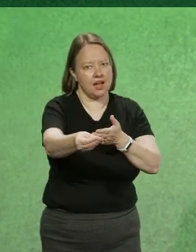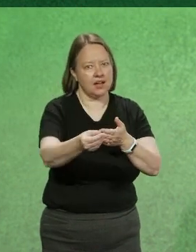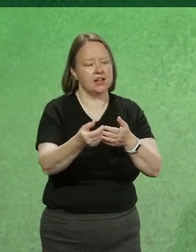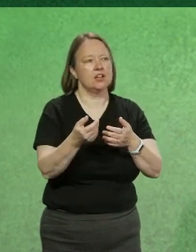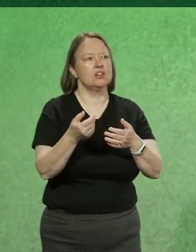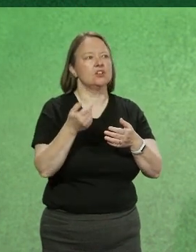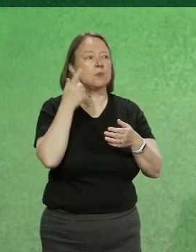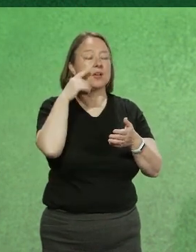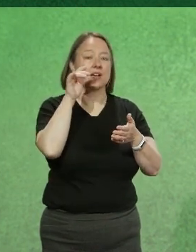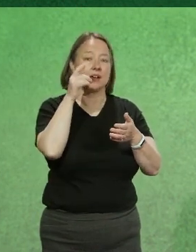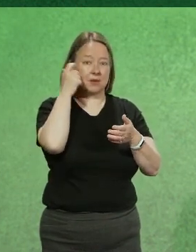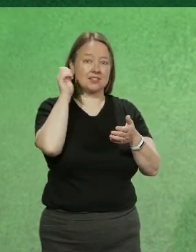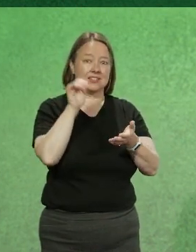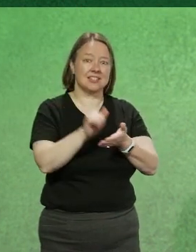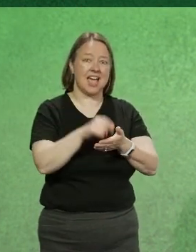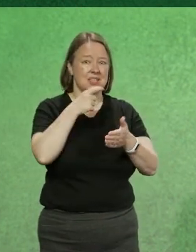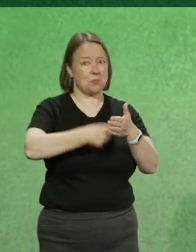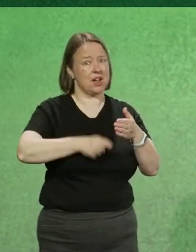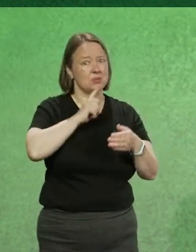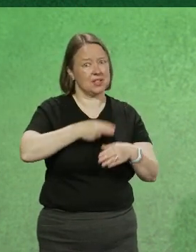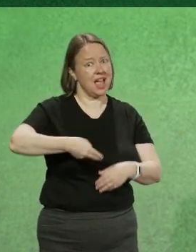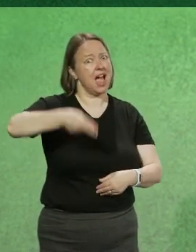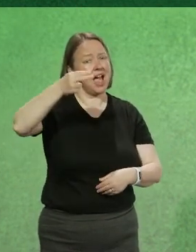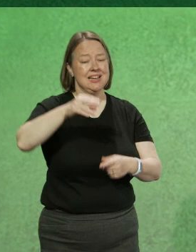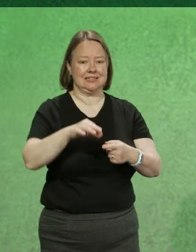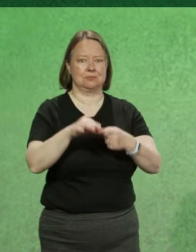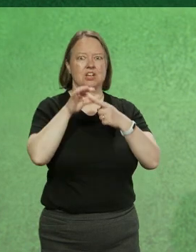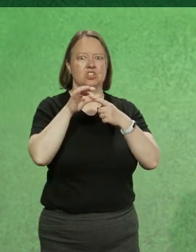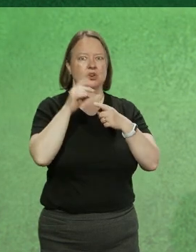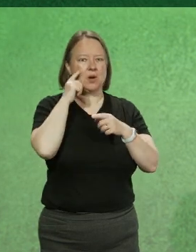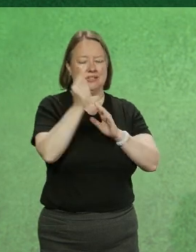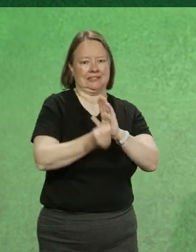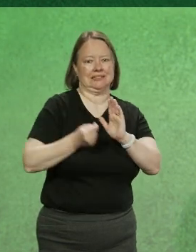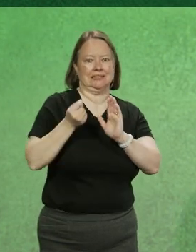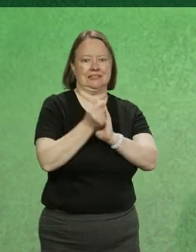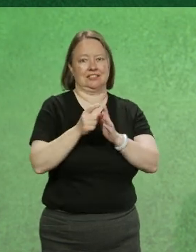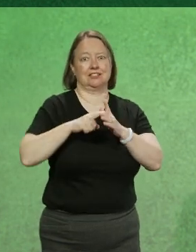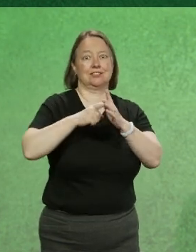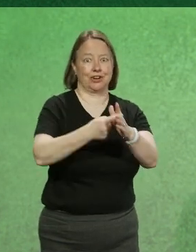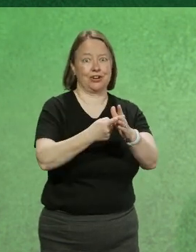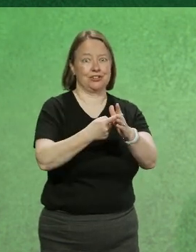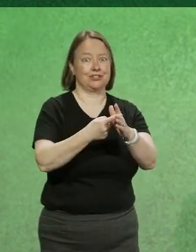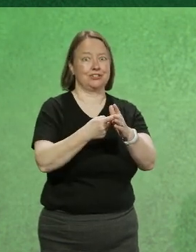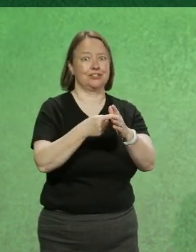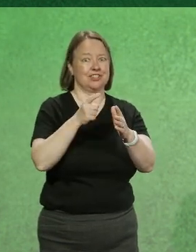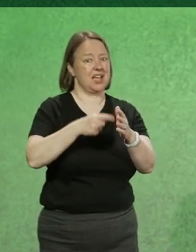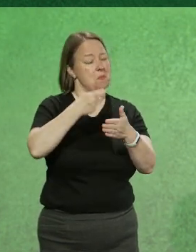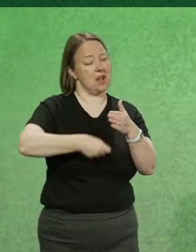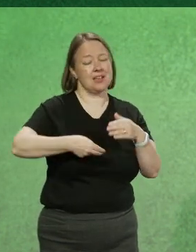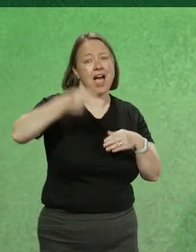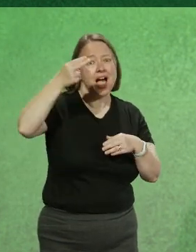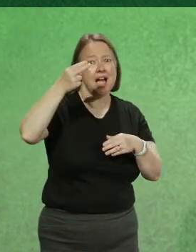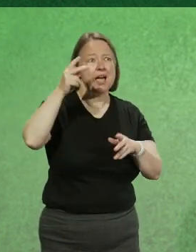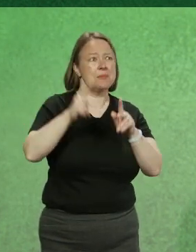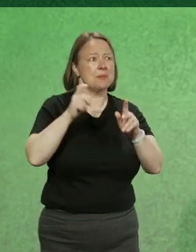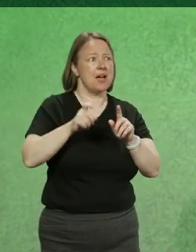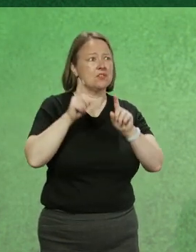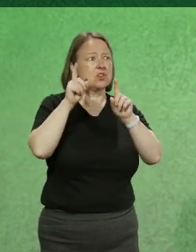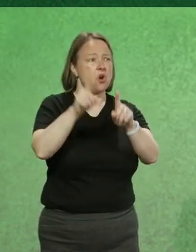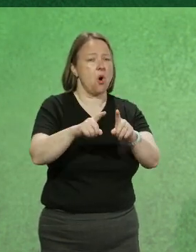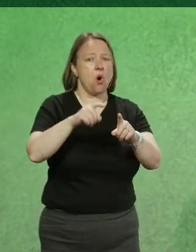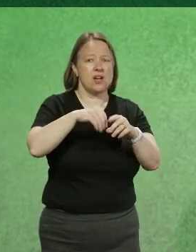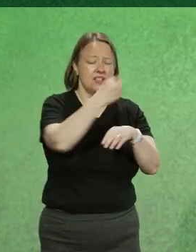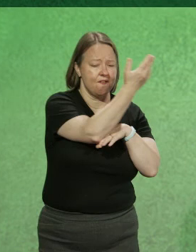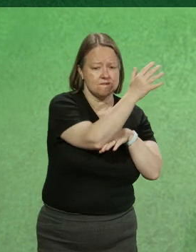because of that, the prices are very high, especially when the season comes. The prices are very high, and people have to go to the